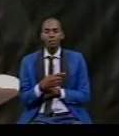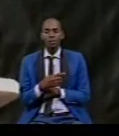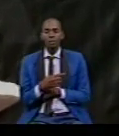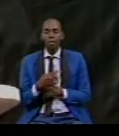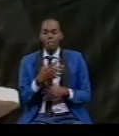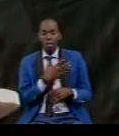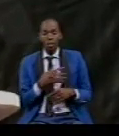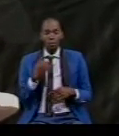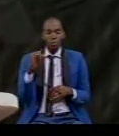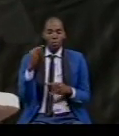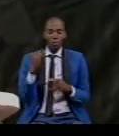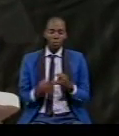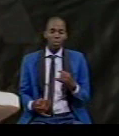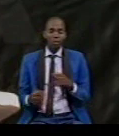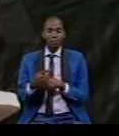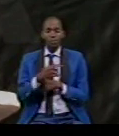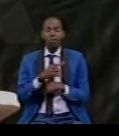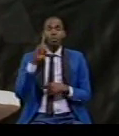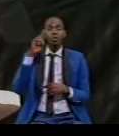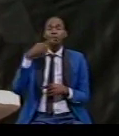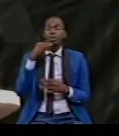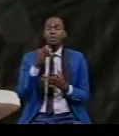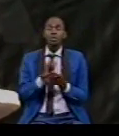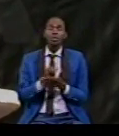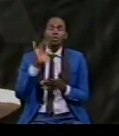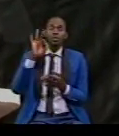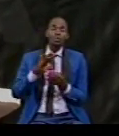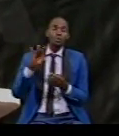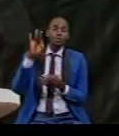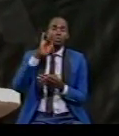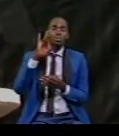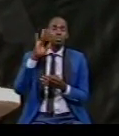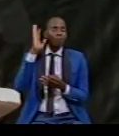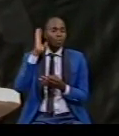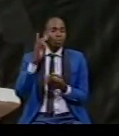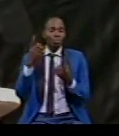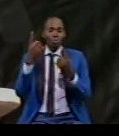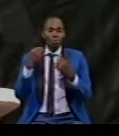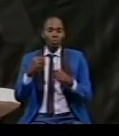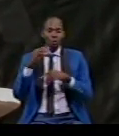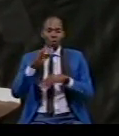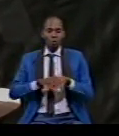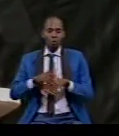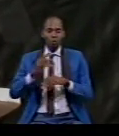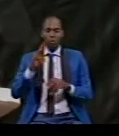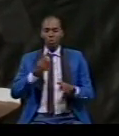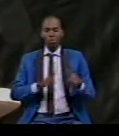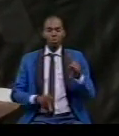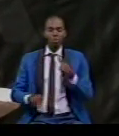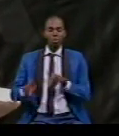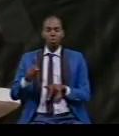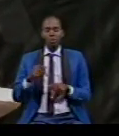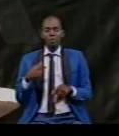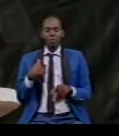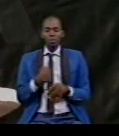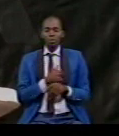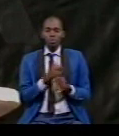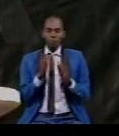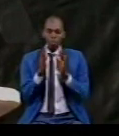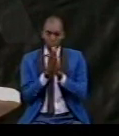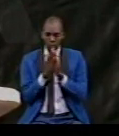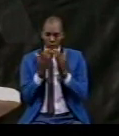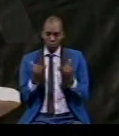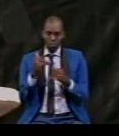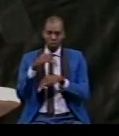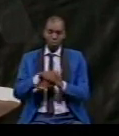conversion will reach you there. Your salvation, forgiveness, freedom, and total transformation will reach you